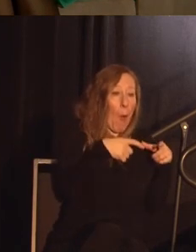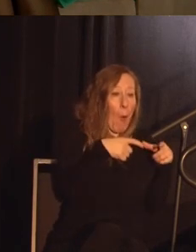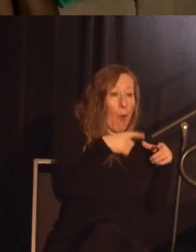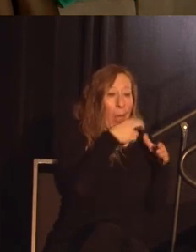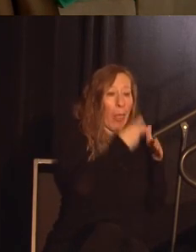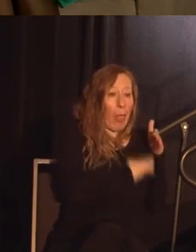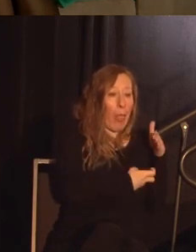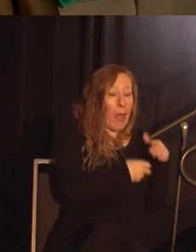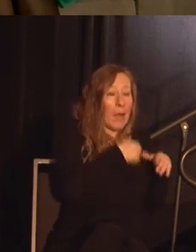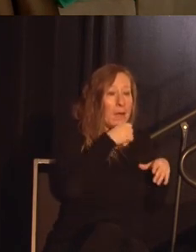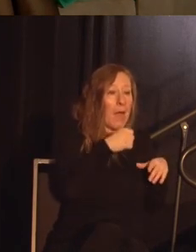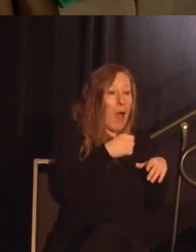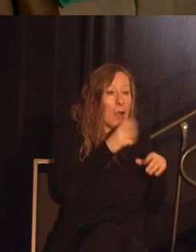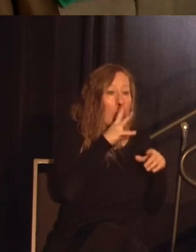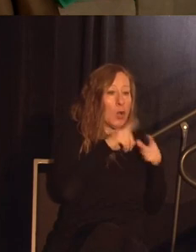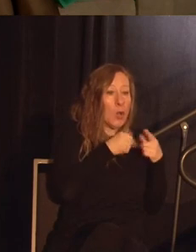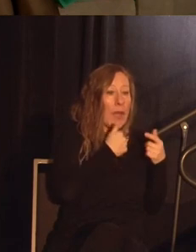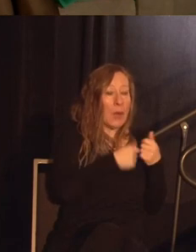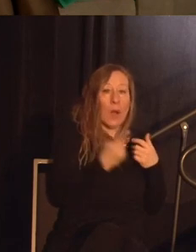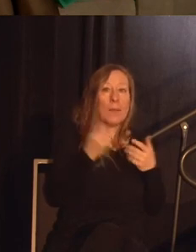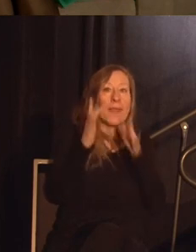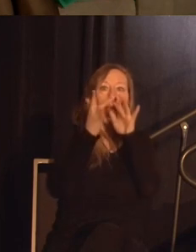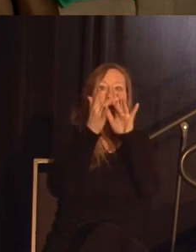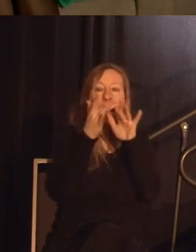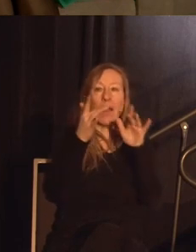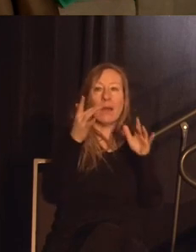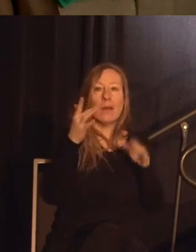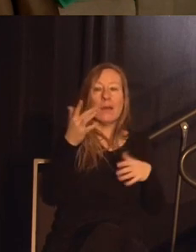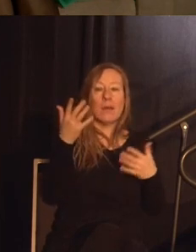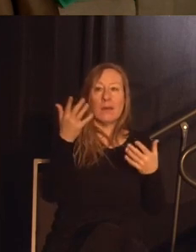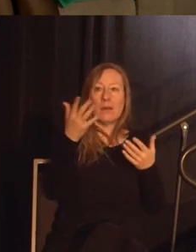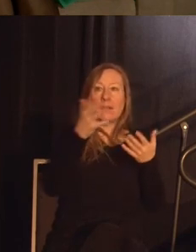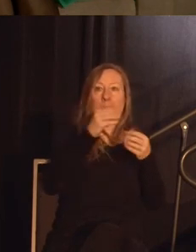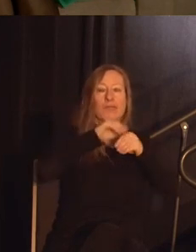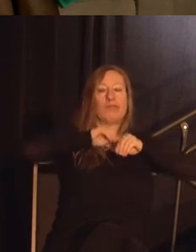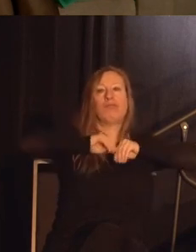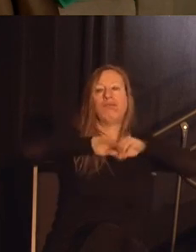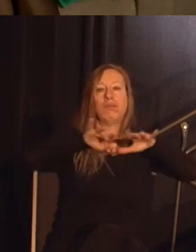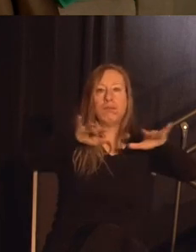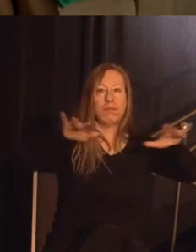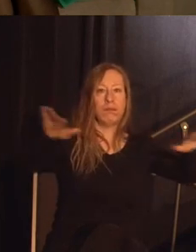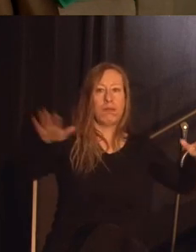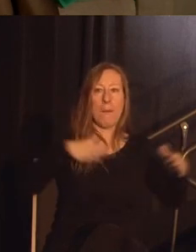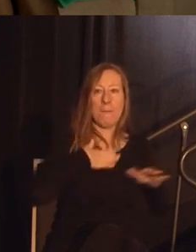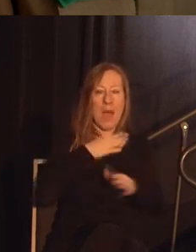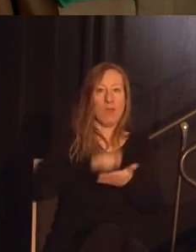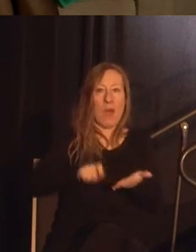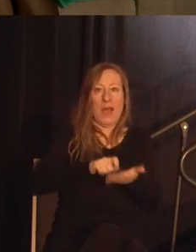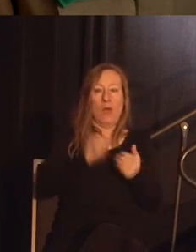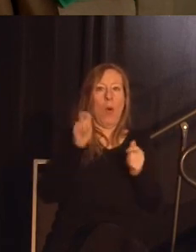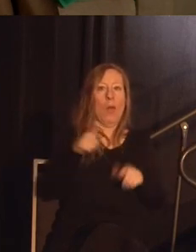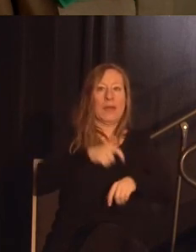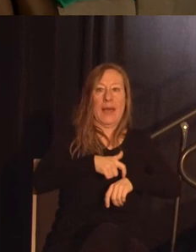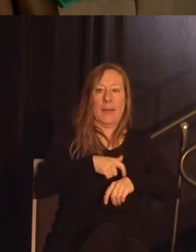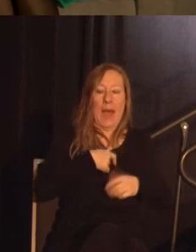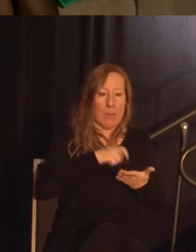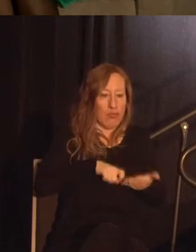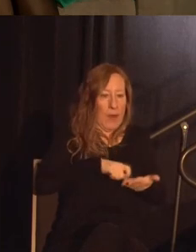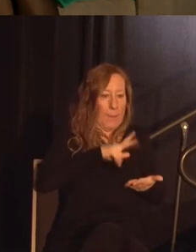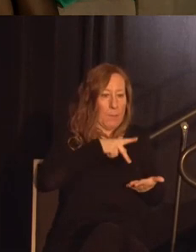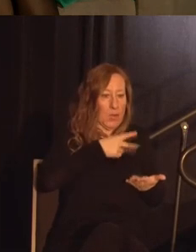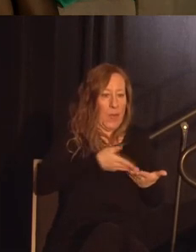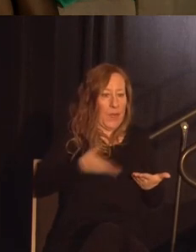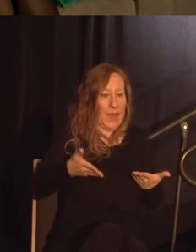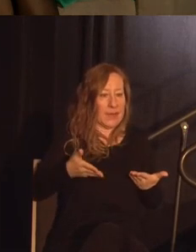constantly bleeding into the internet, where people are like taking pieces of me all the time, and then I'm writing these really personal things